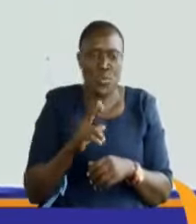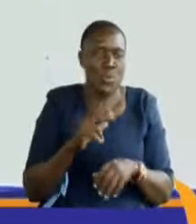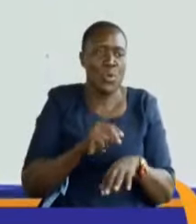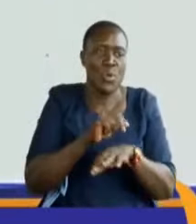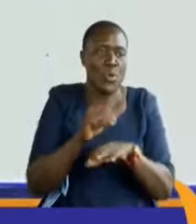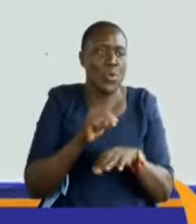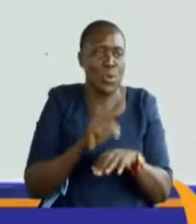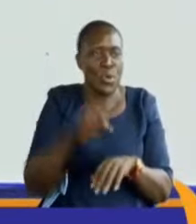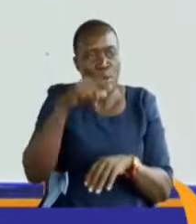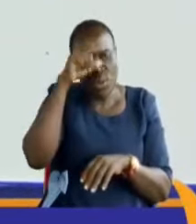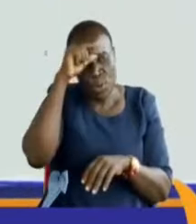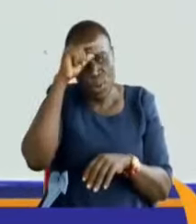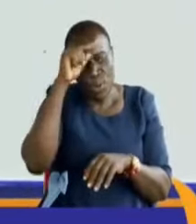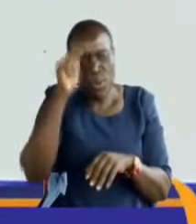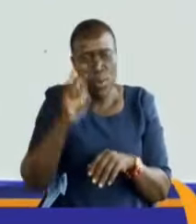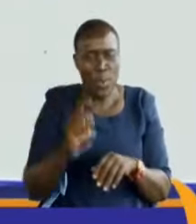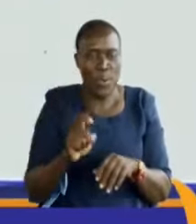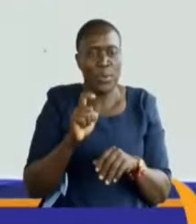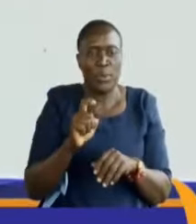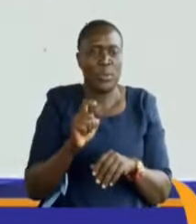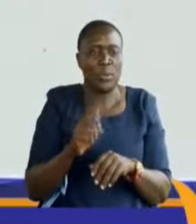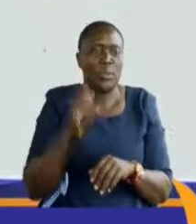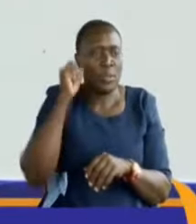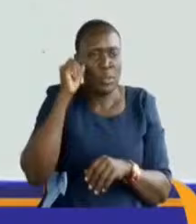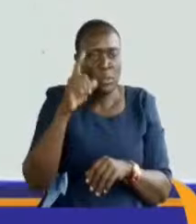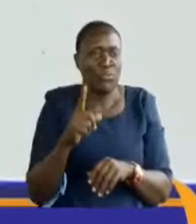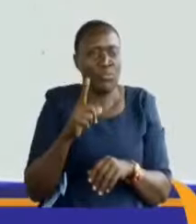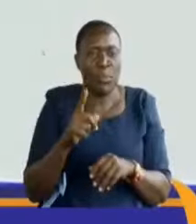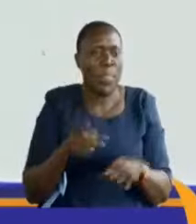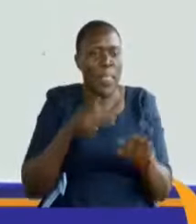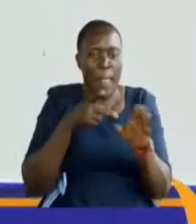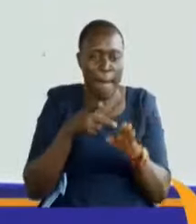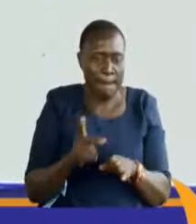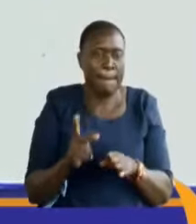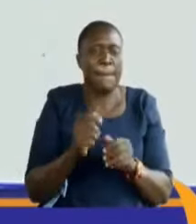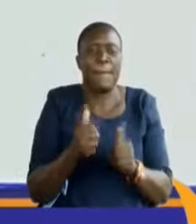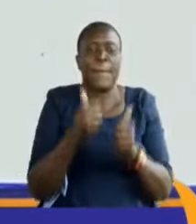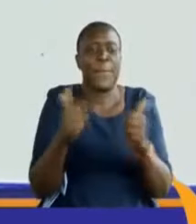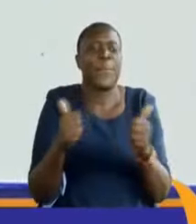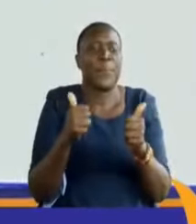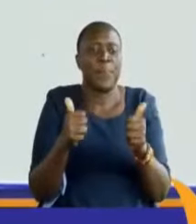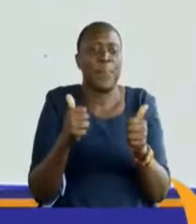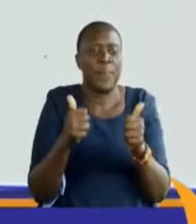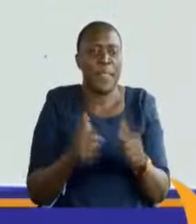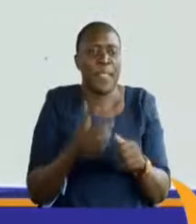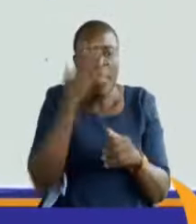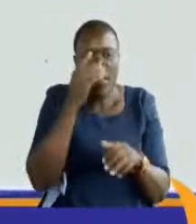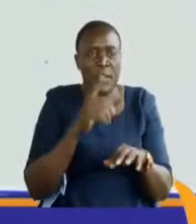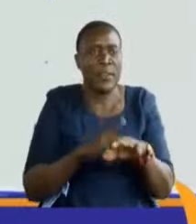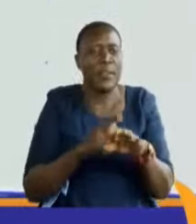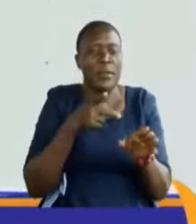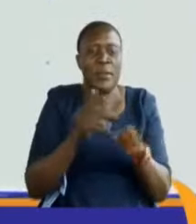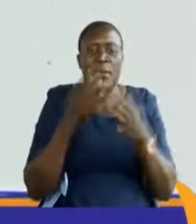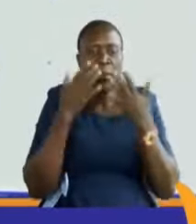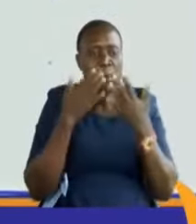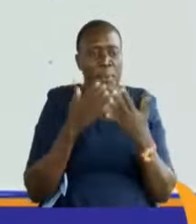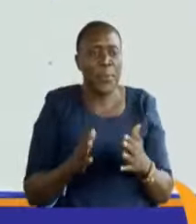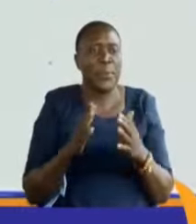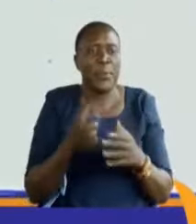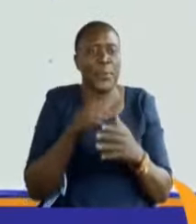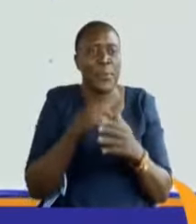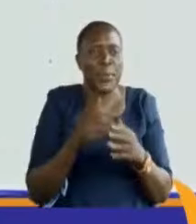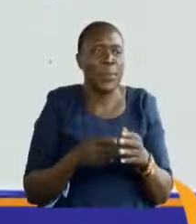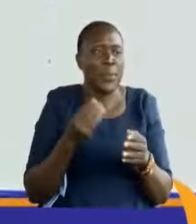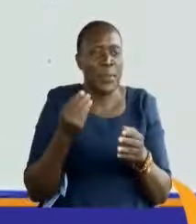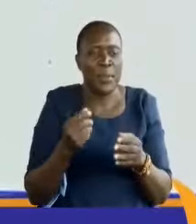national government, we must make sure that we pay them promptly, because when they are paid, that money circulates back